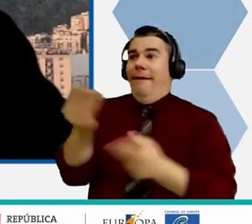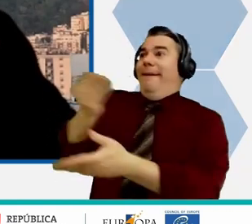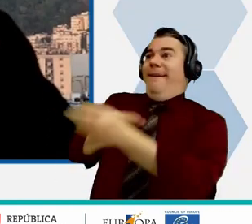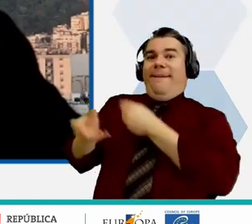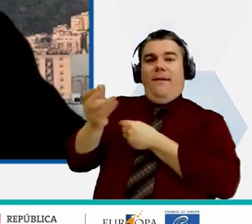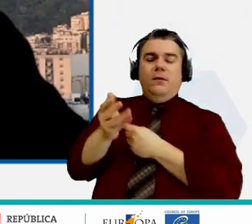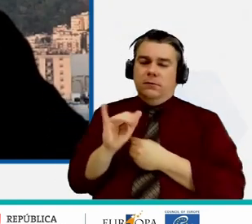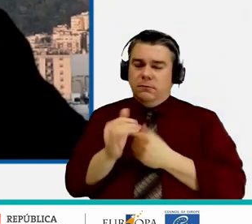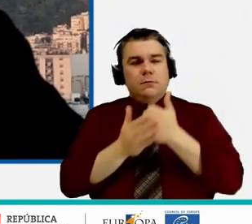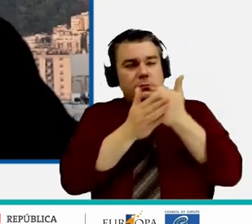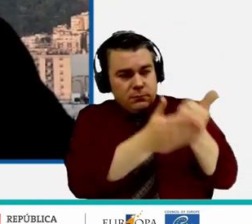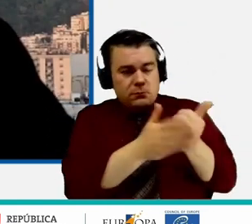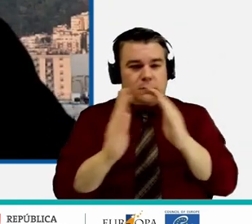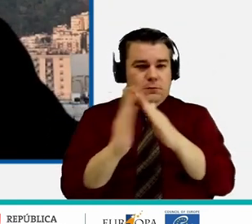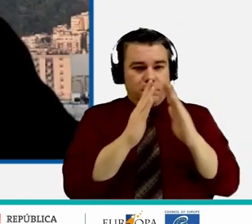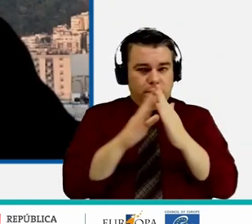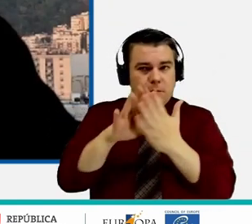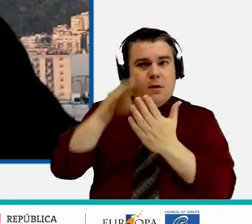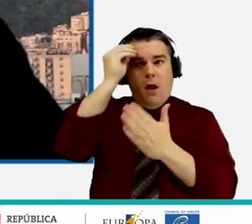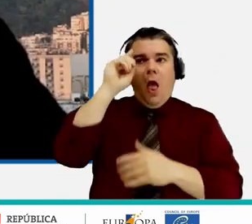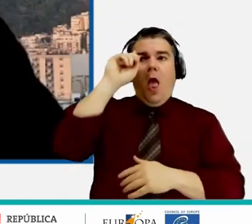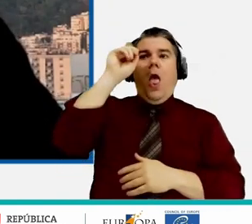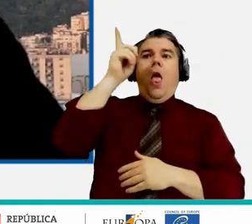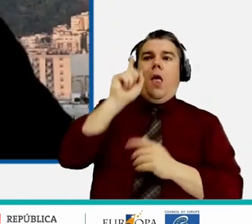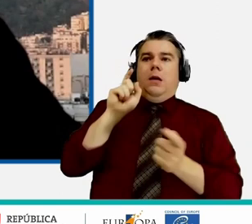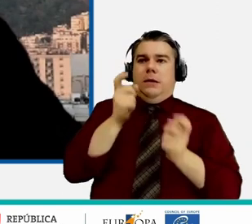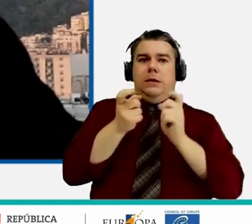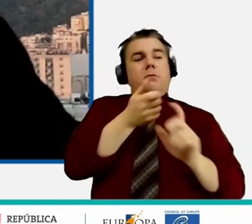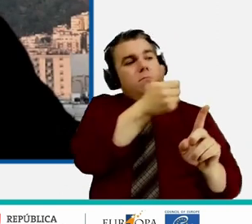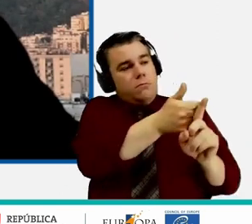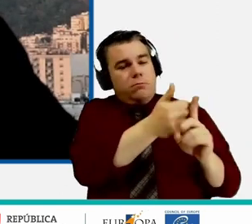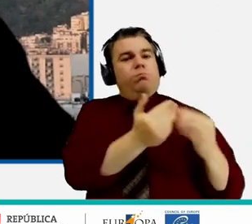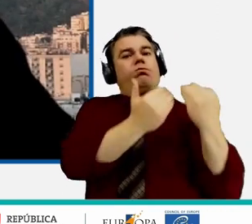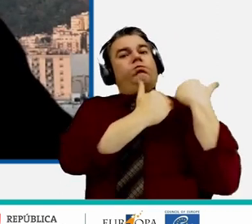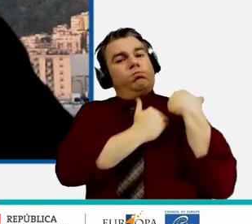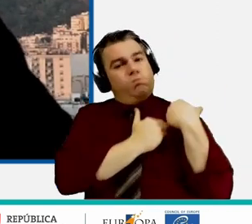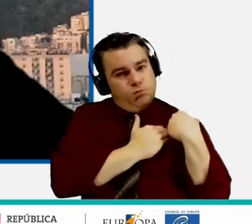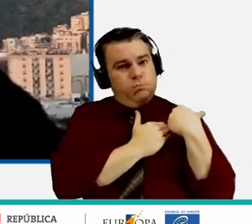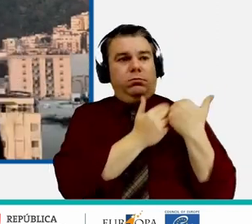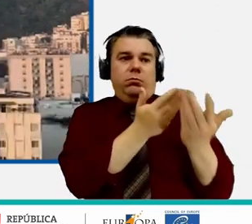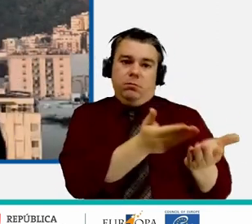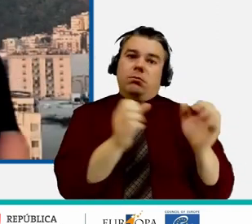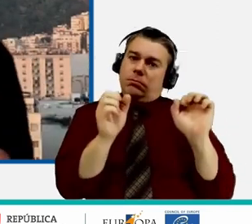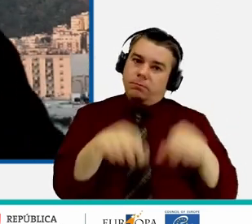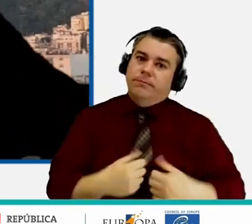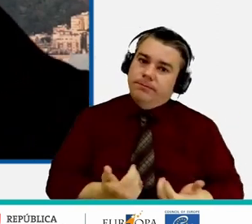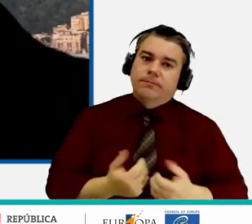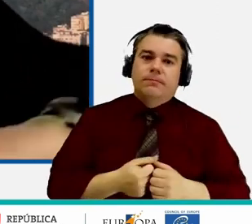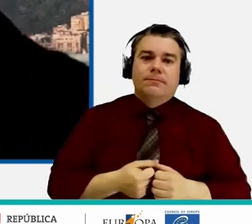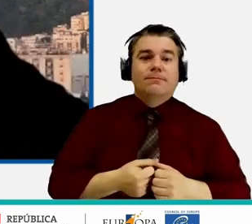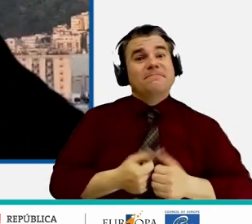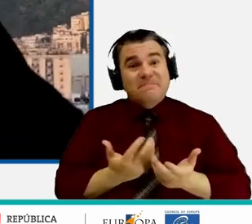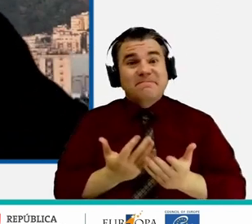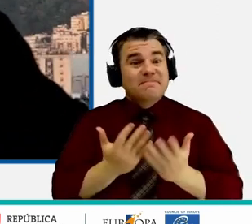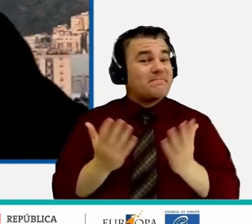knowledge so cities, they can solve these problems, and they are very much capable of doing that. So I hope I